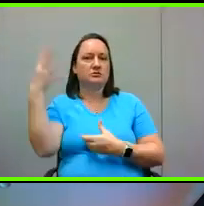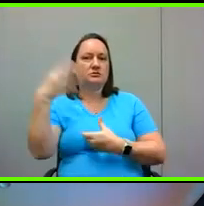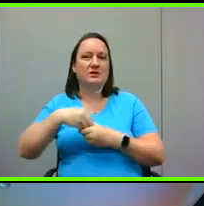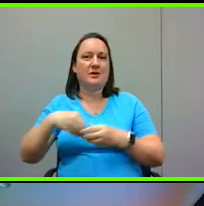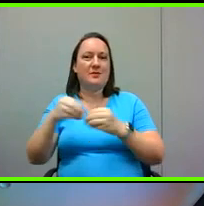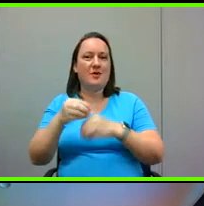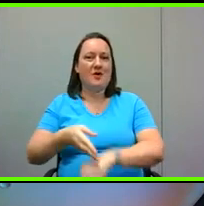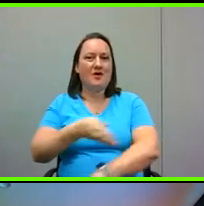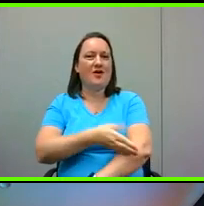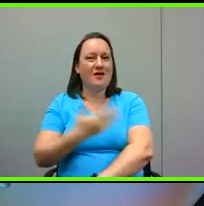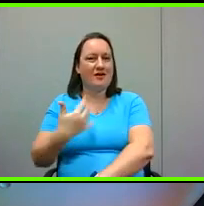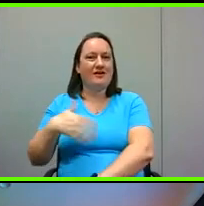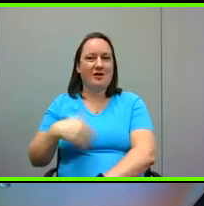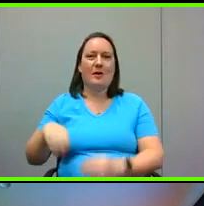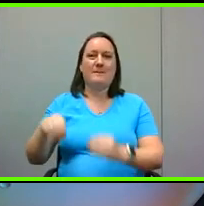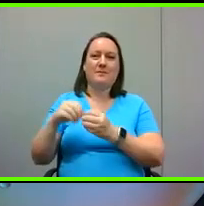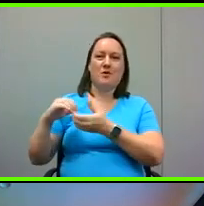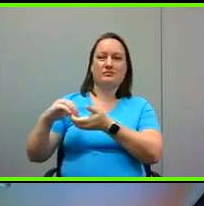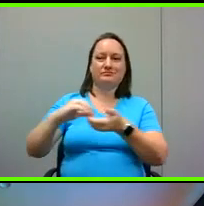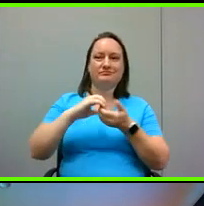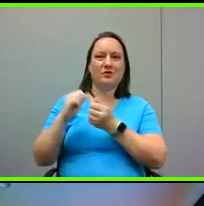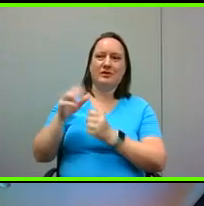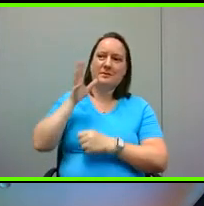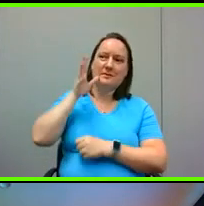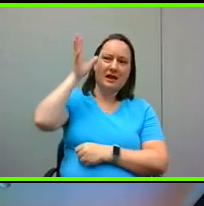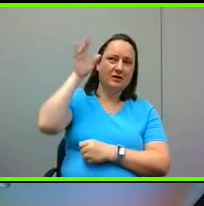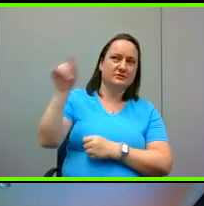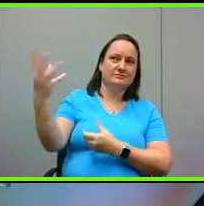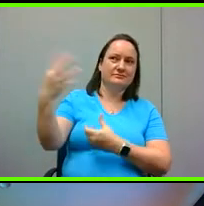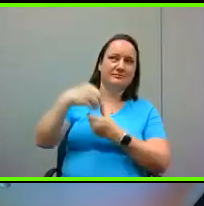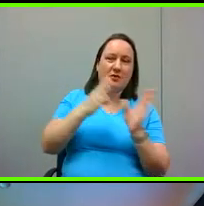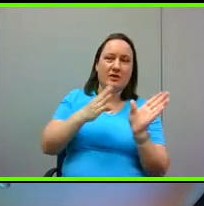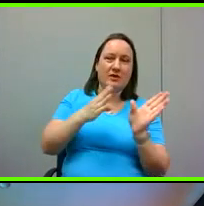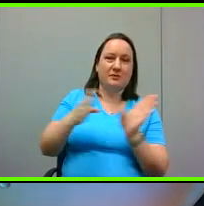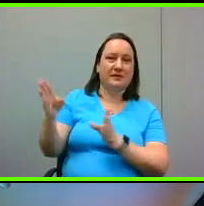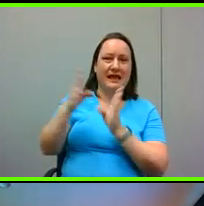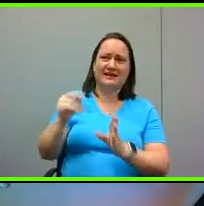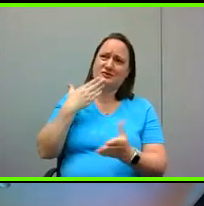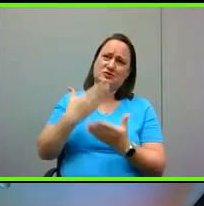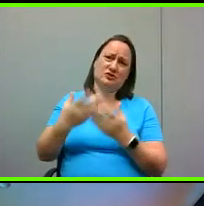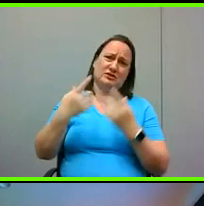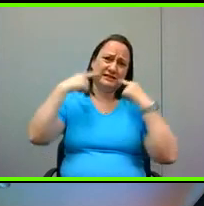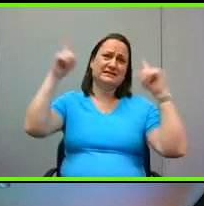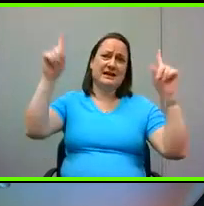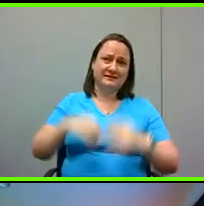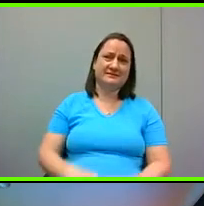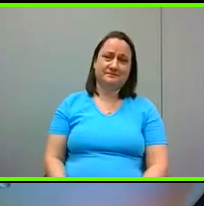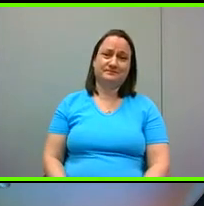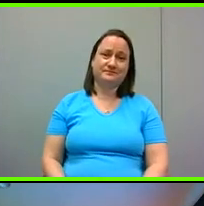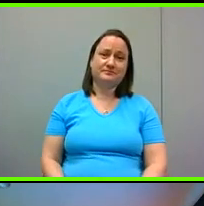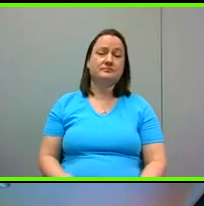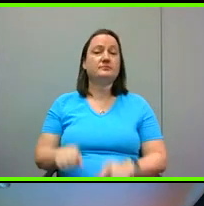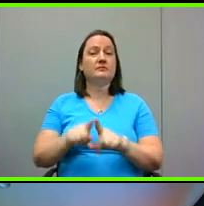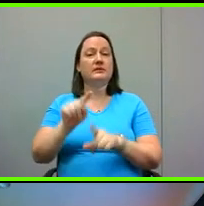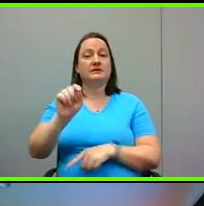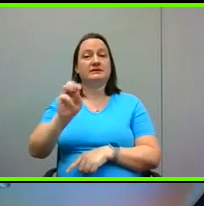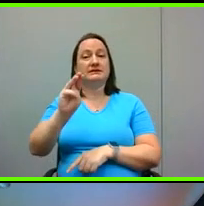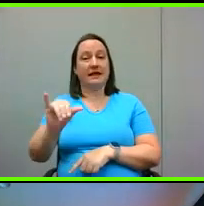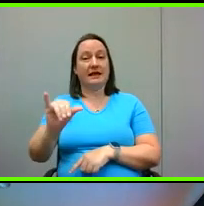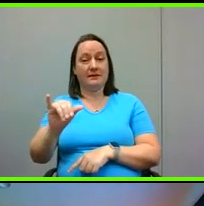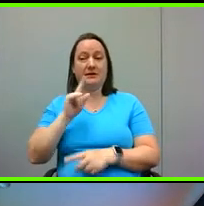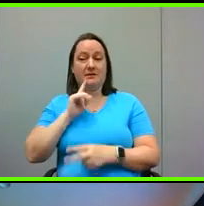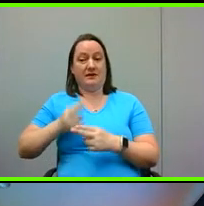collective connection with the parents in the planning process, which was a great success. As Kathy said, some of the staff we having to work now, all